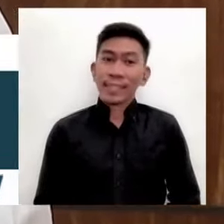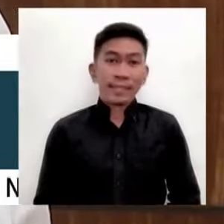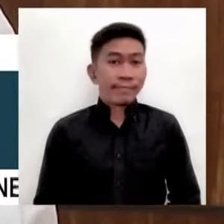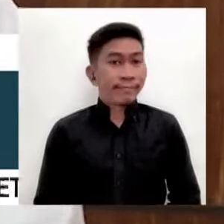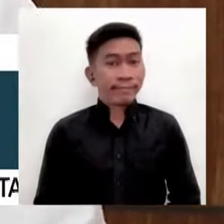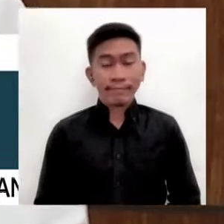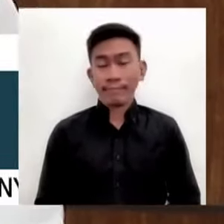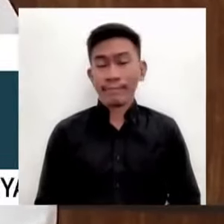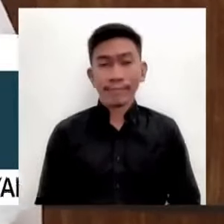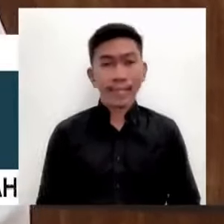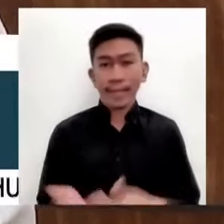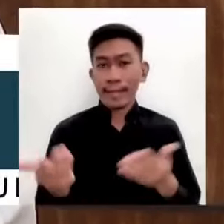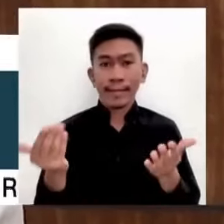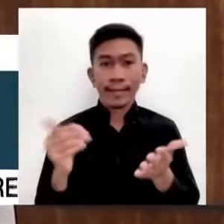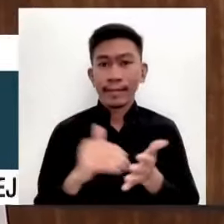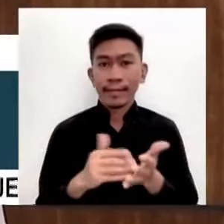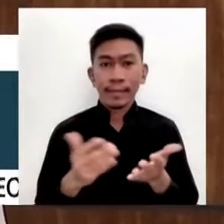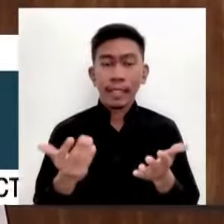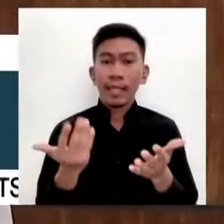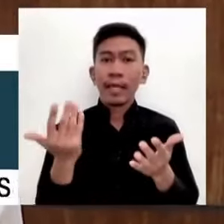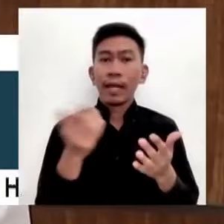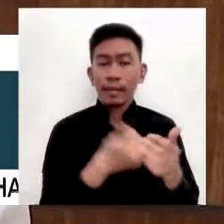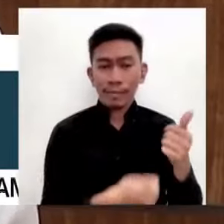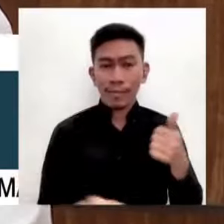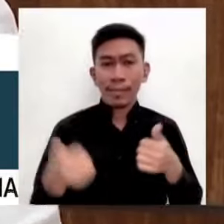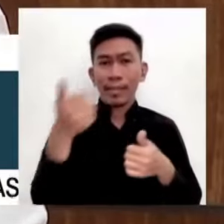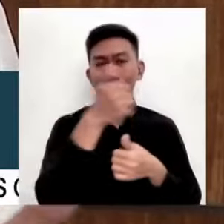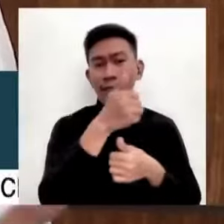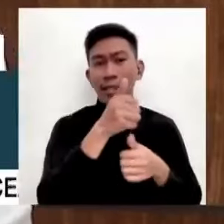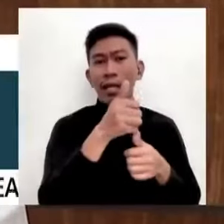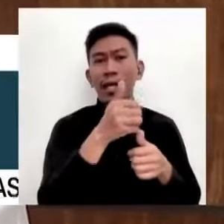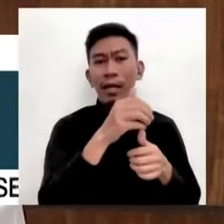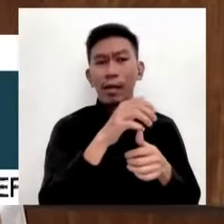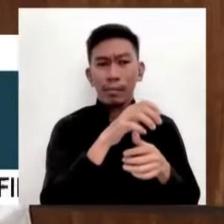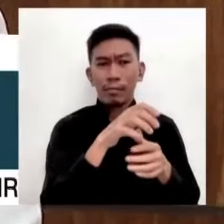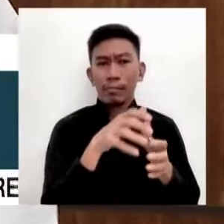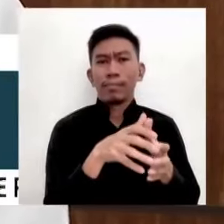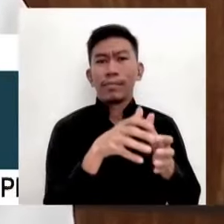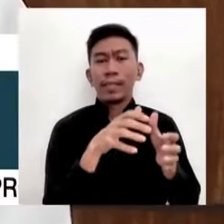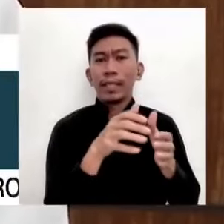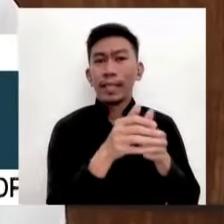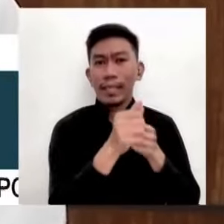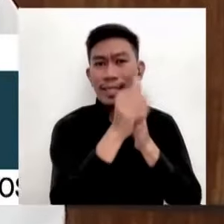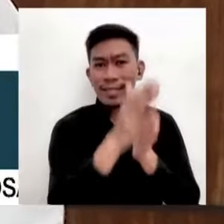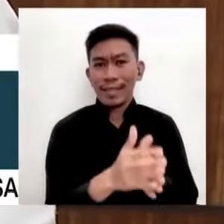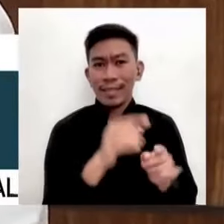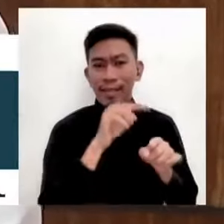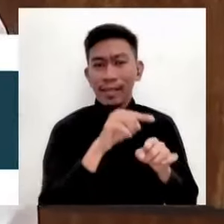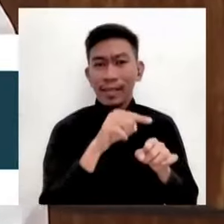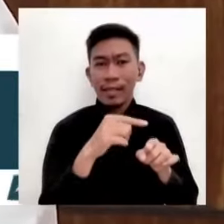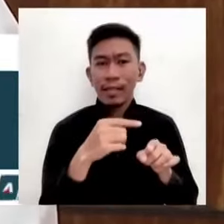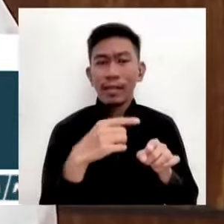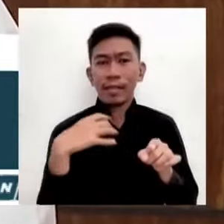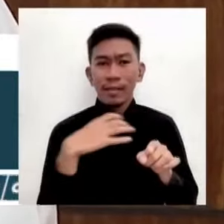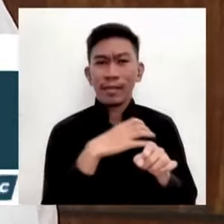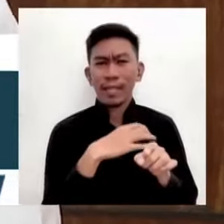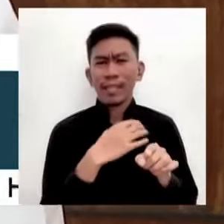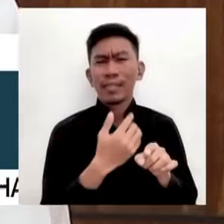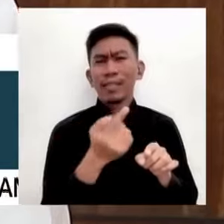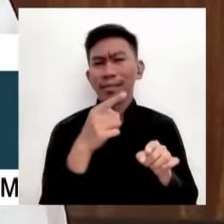look, it was the majority leader of Congress who they know each other. So